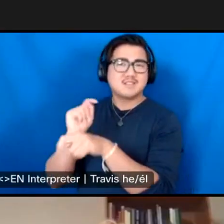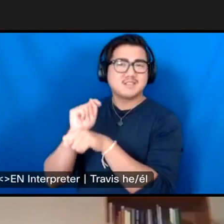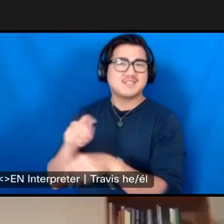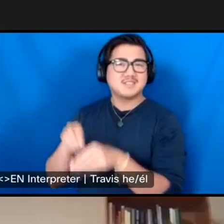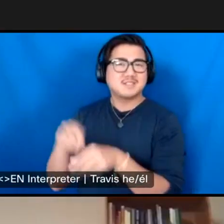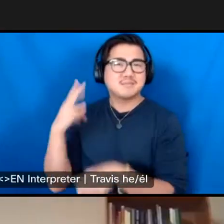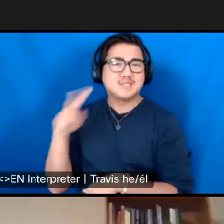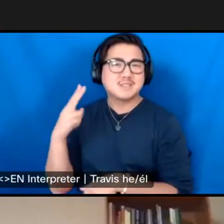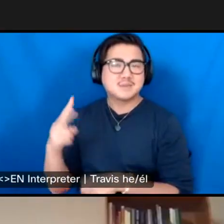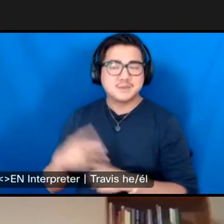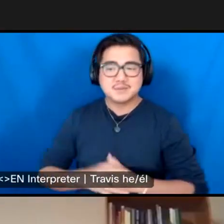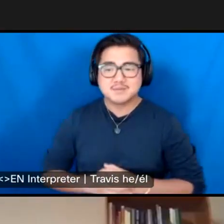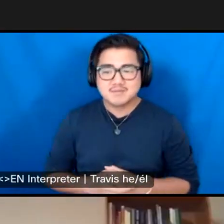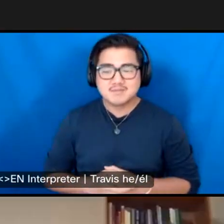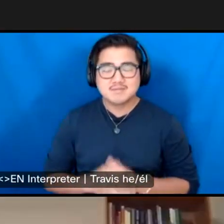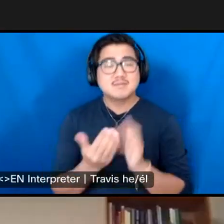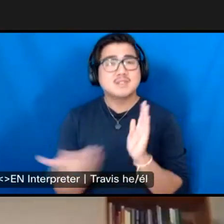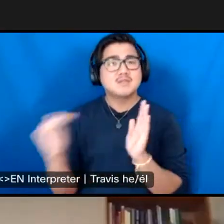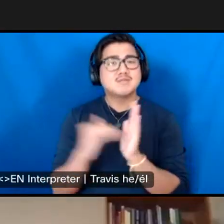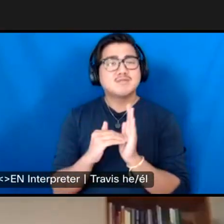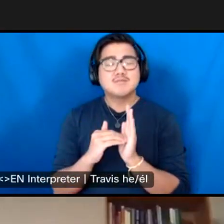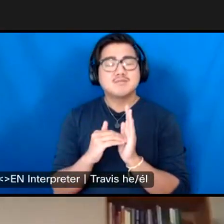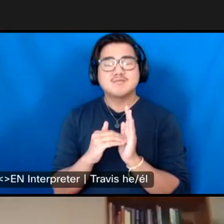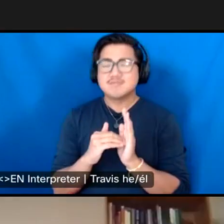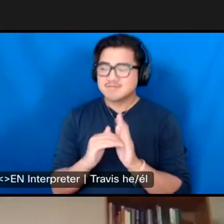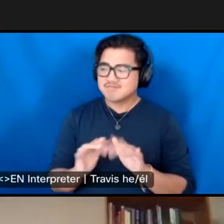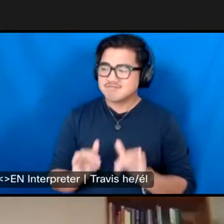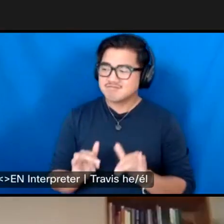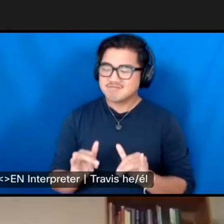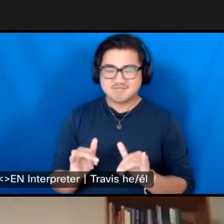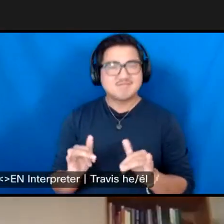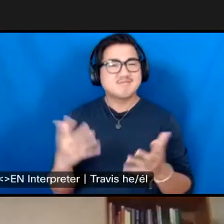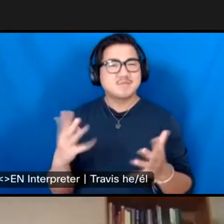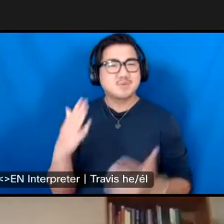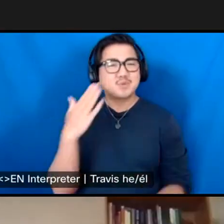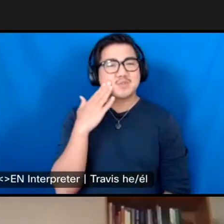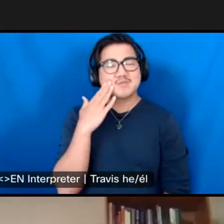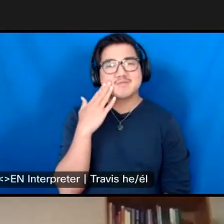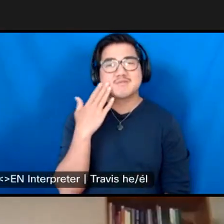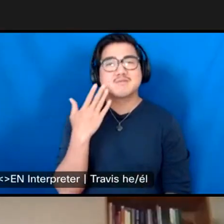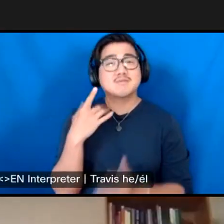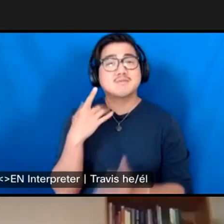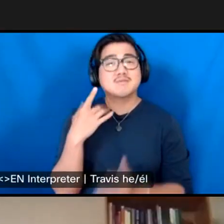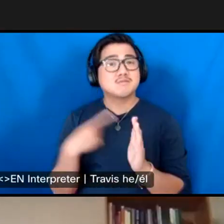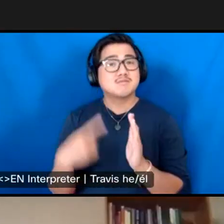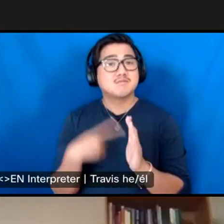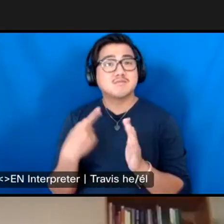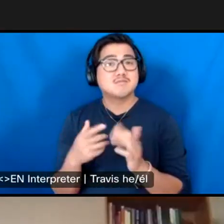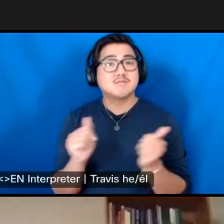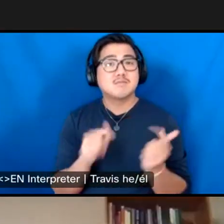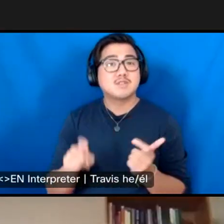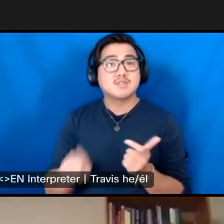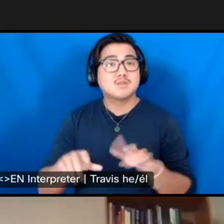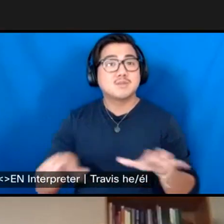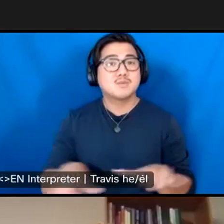And I knew then, again, what I've always known, that sometimes all we have to do is